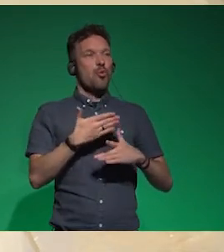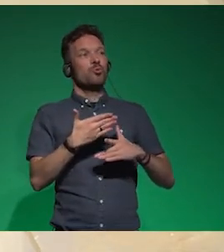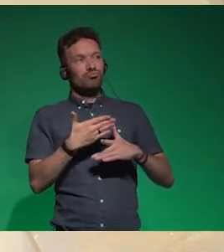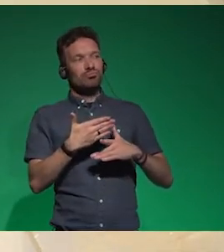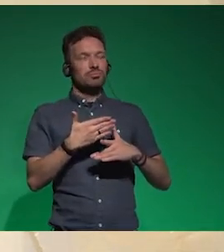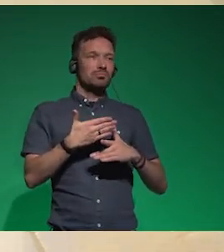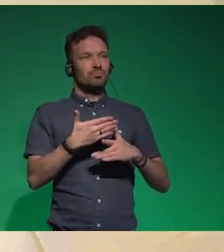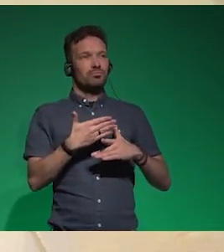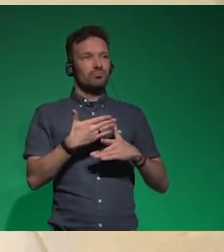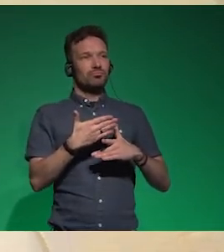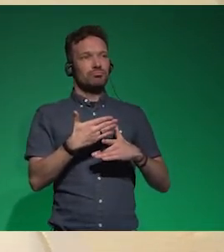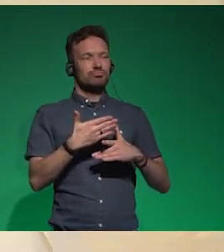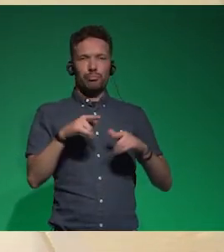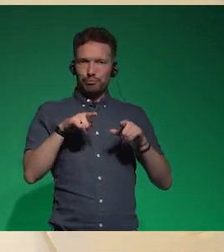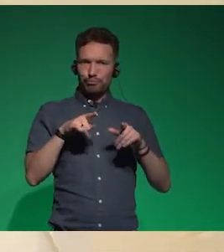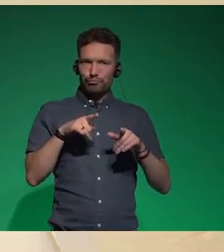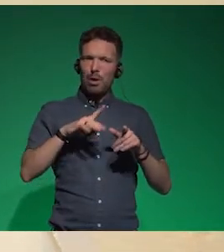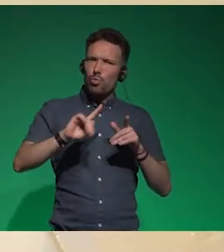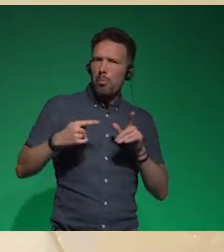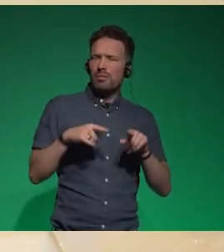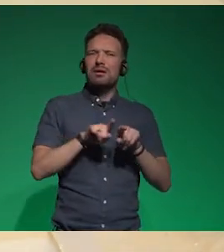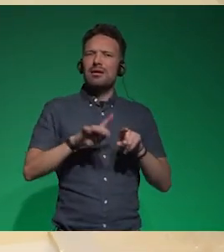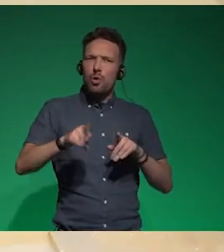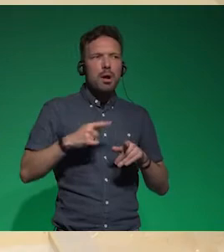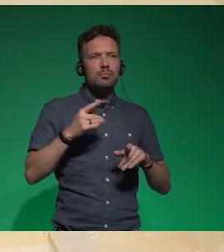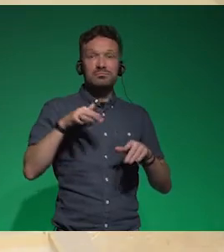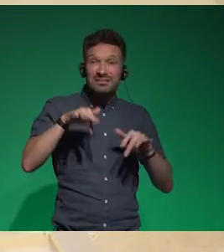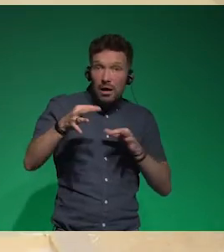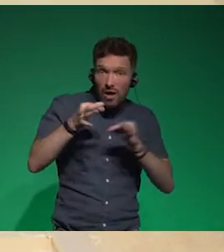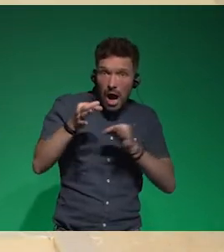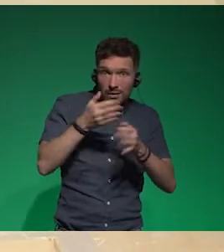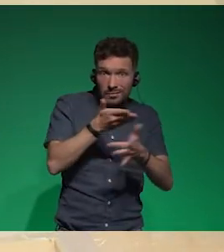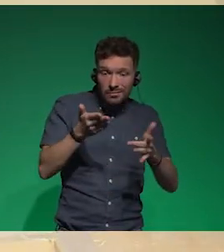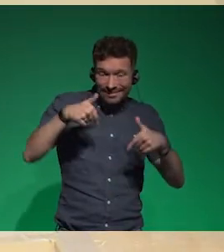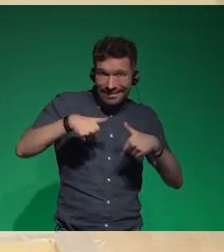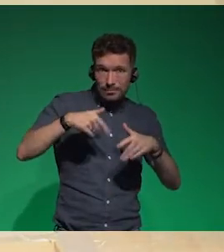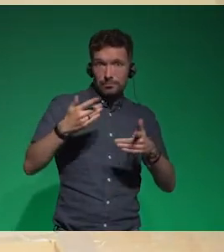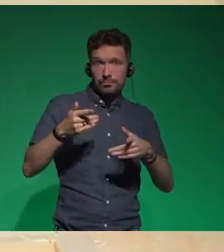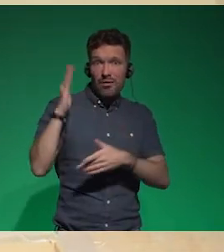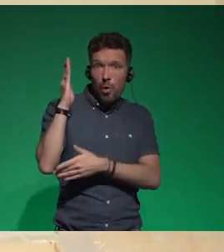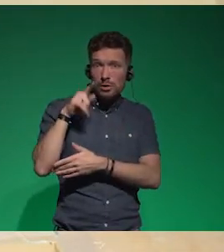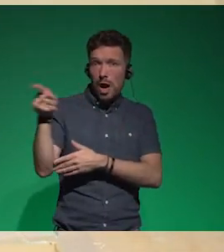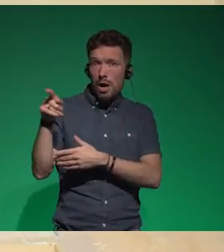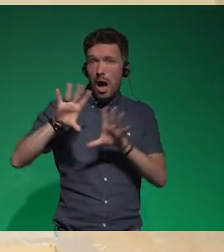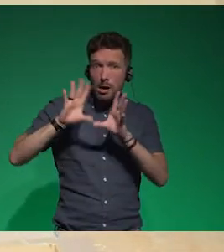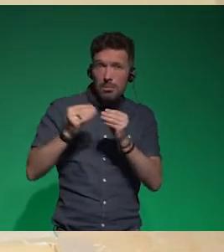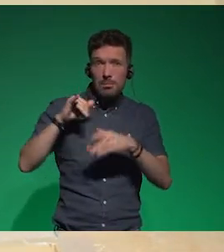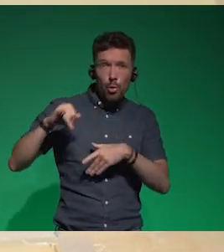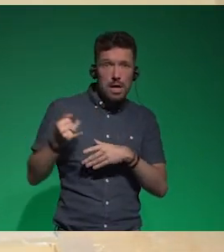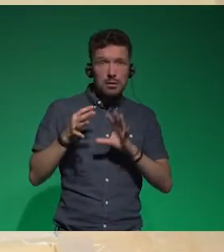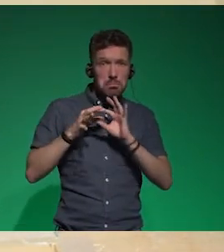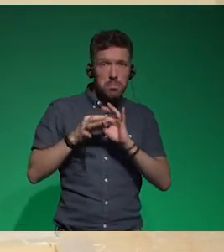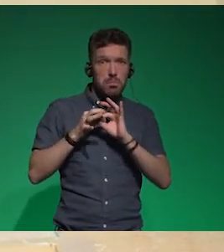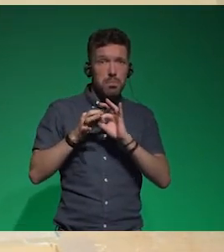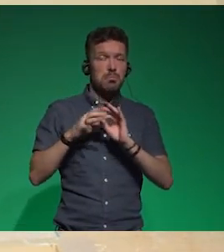audience if there are any questions you might have already now that you would like to ask